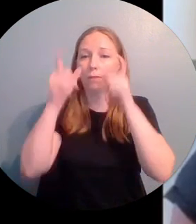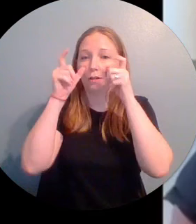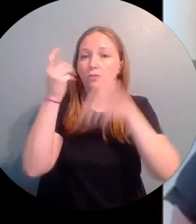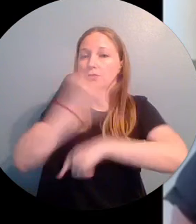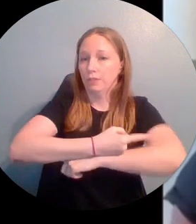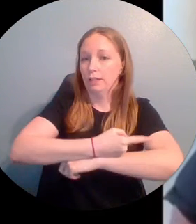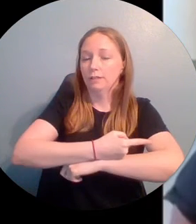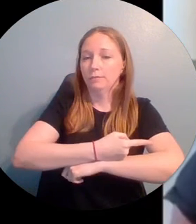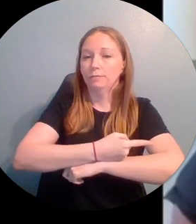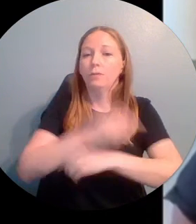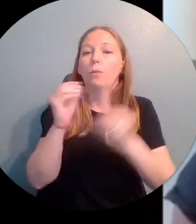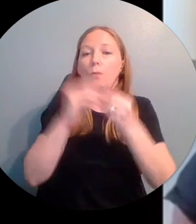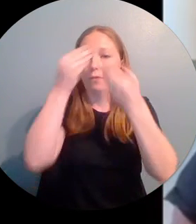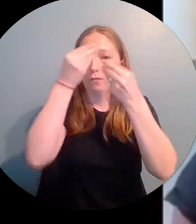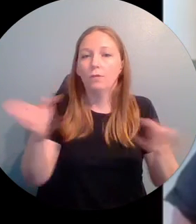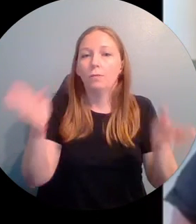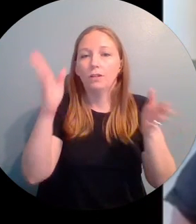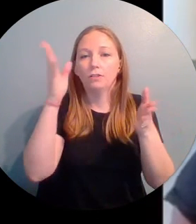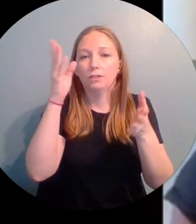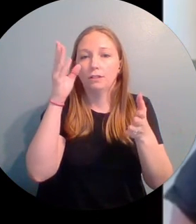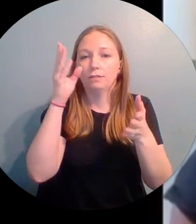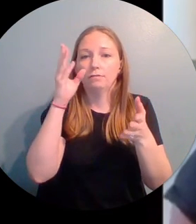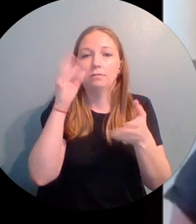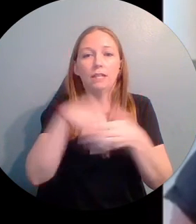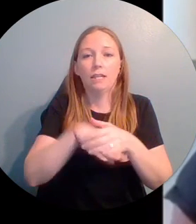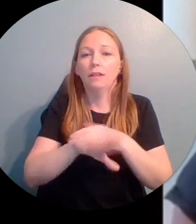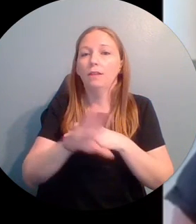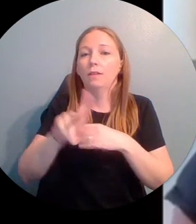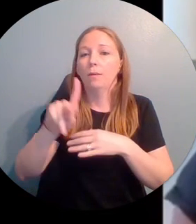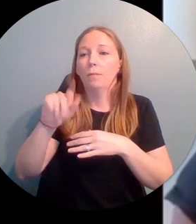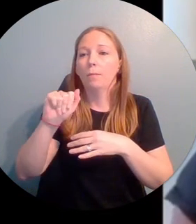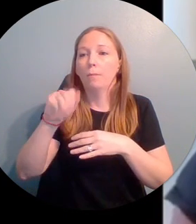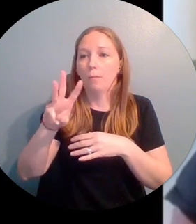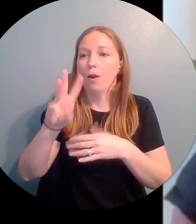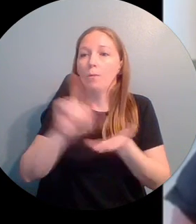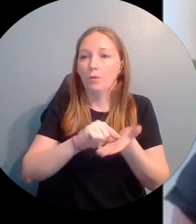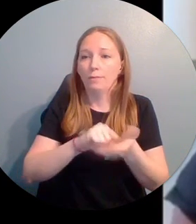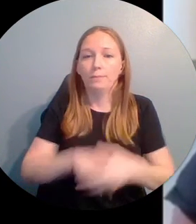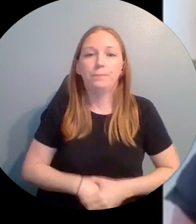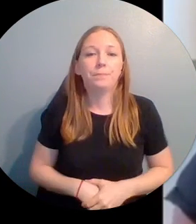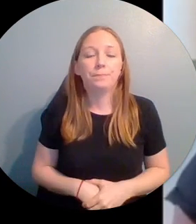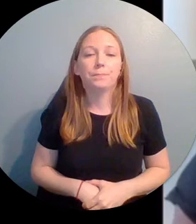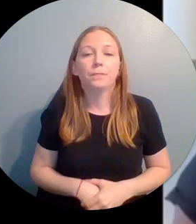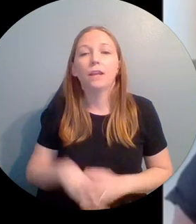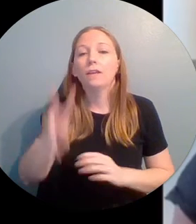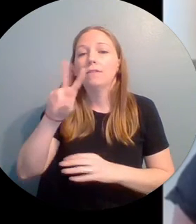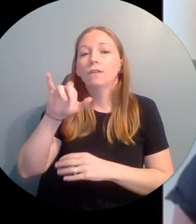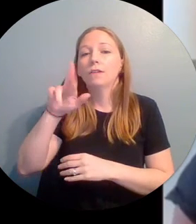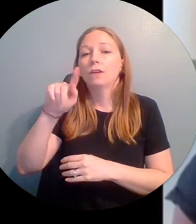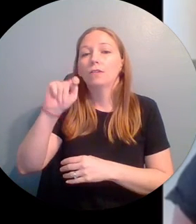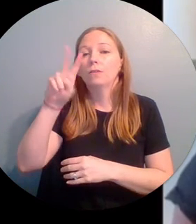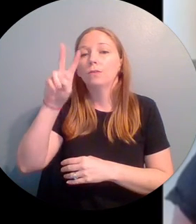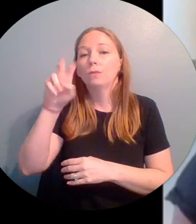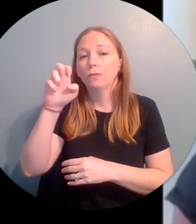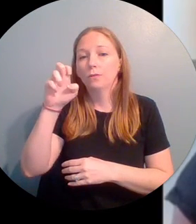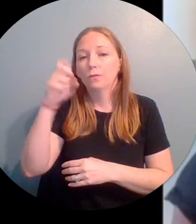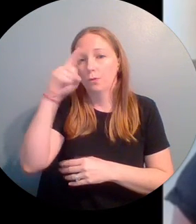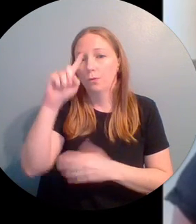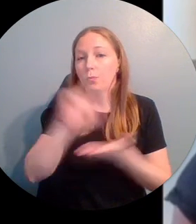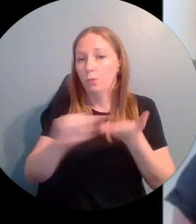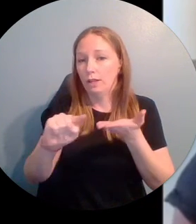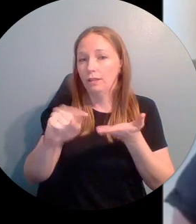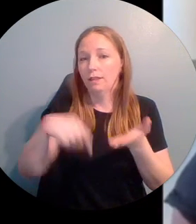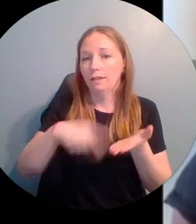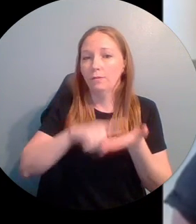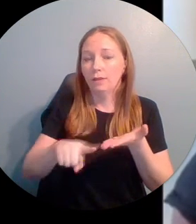already have is a daily practice. Take the time to demonstrate what it means to pause and appreciate the things we usually take